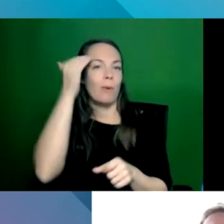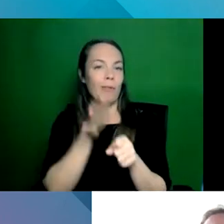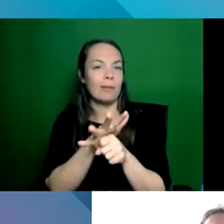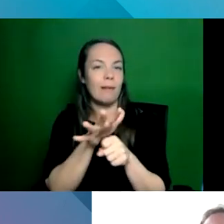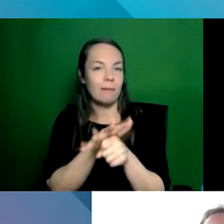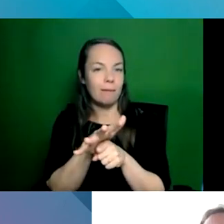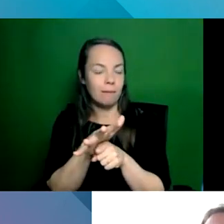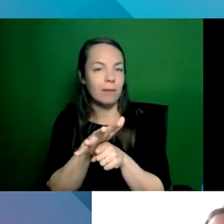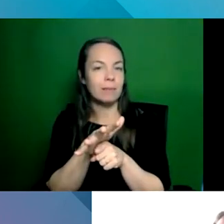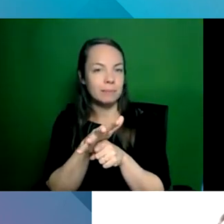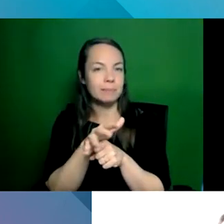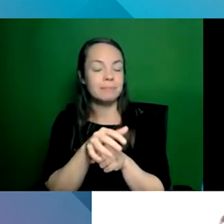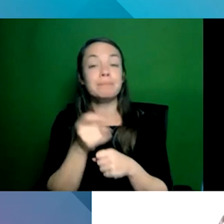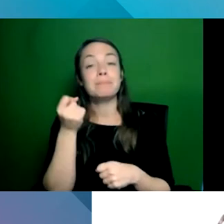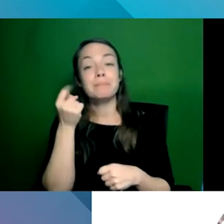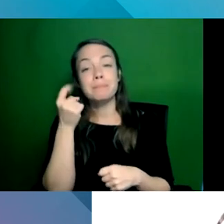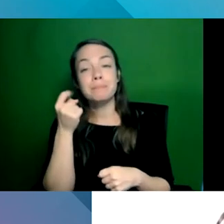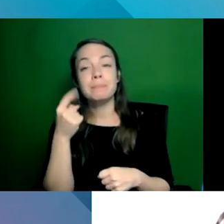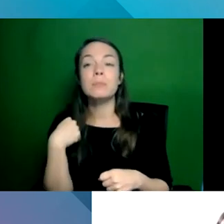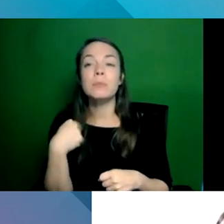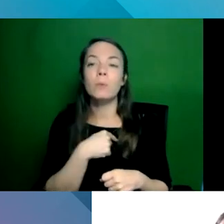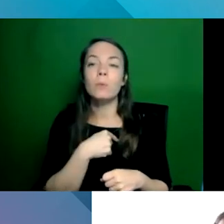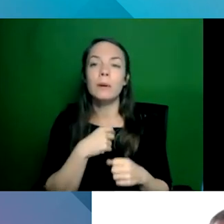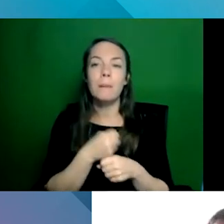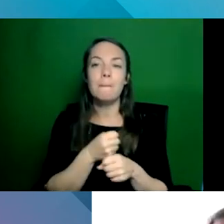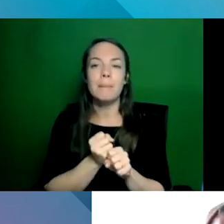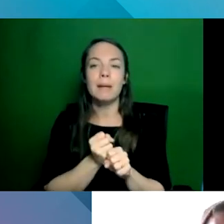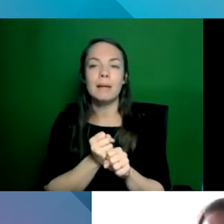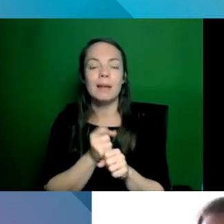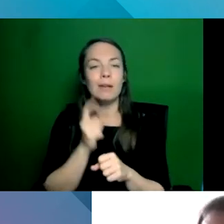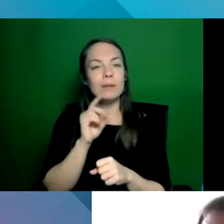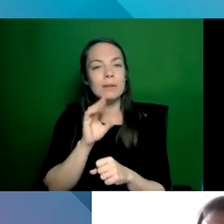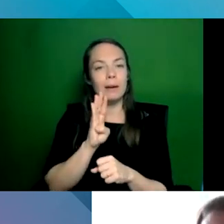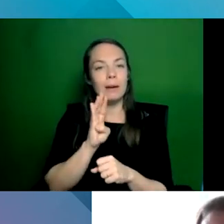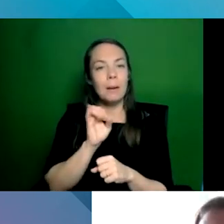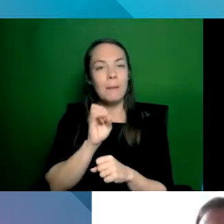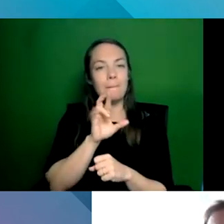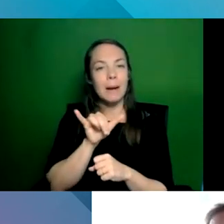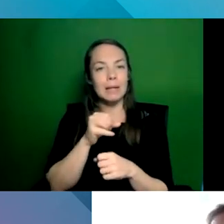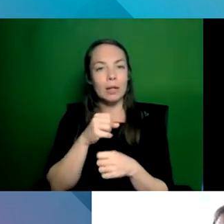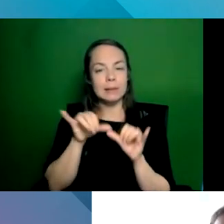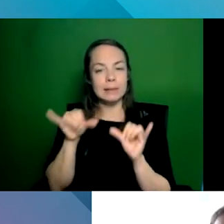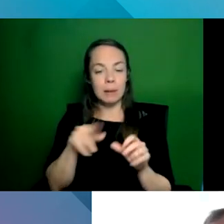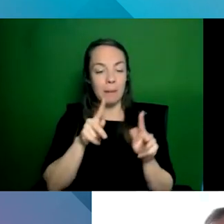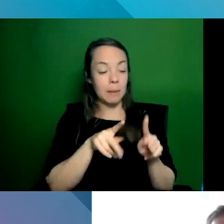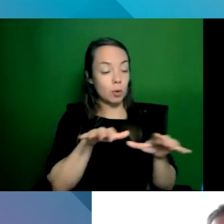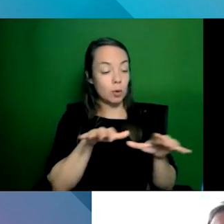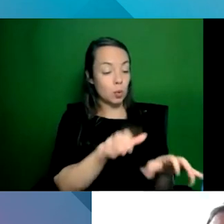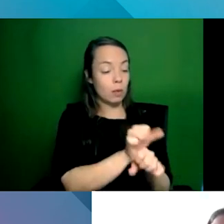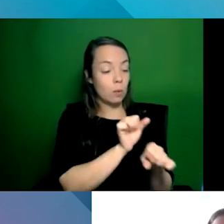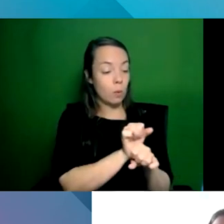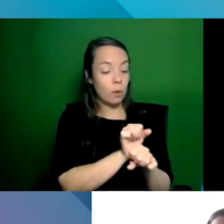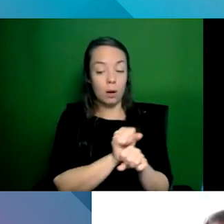because we're creating this binary system of the people doing the work and the people that we're